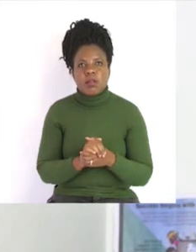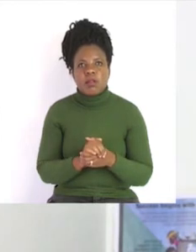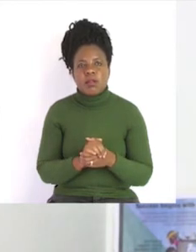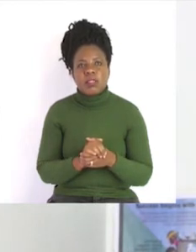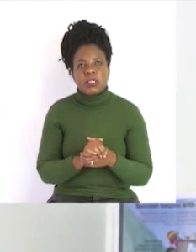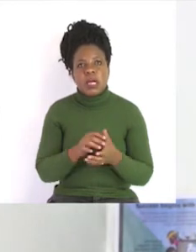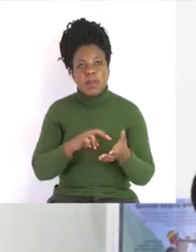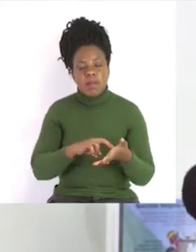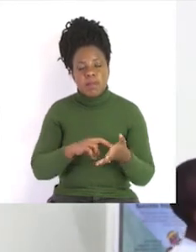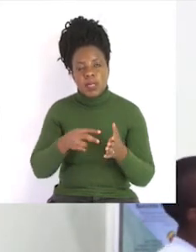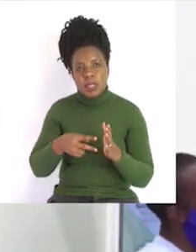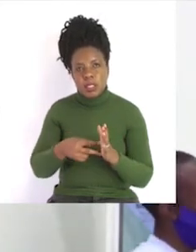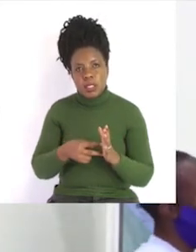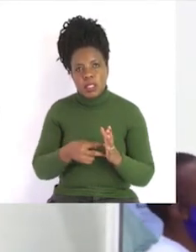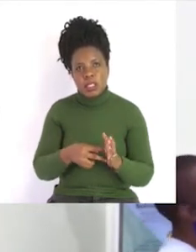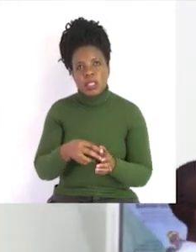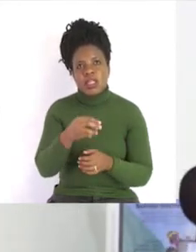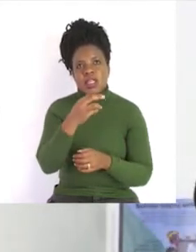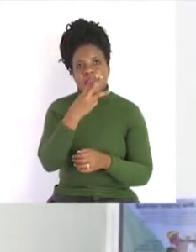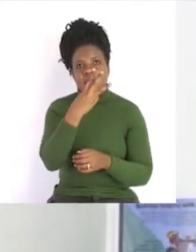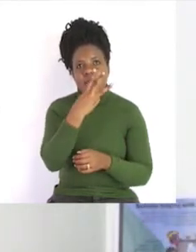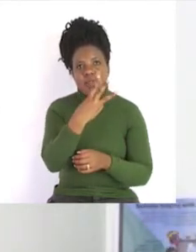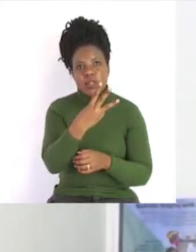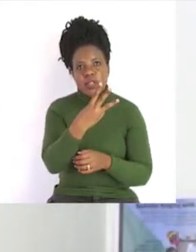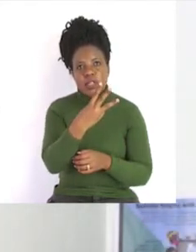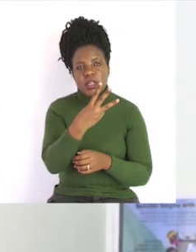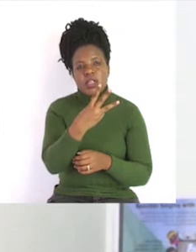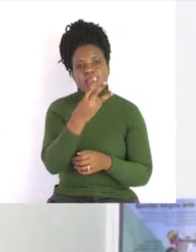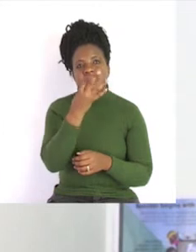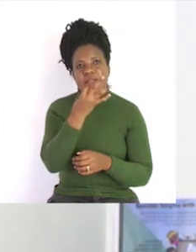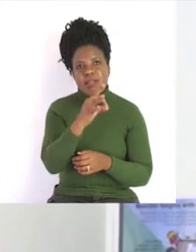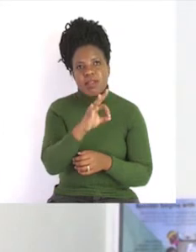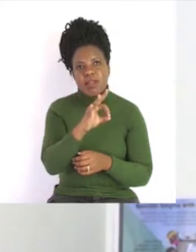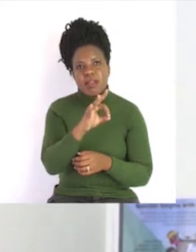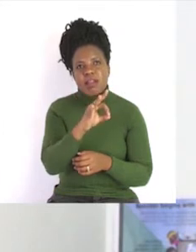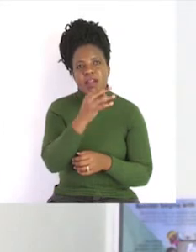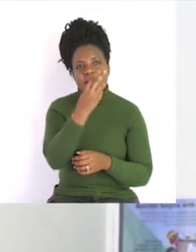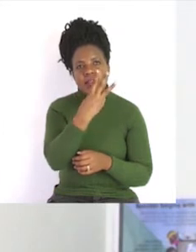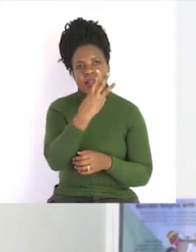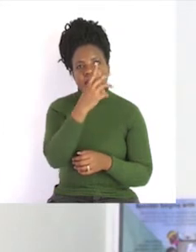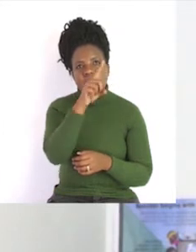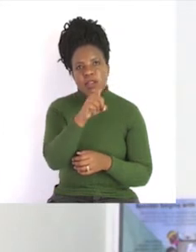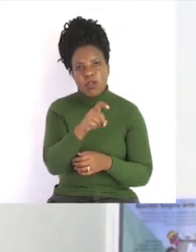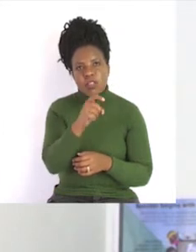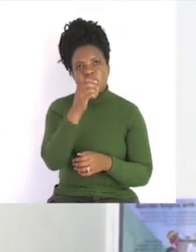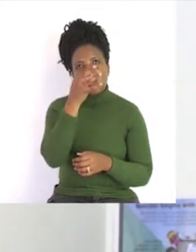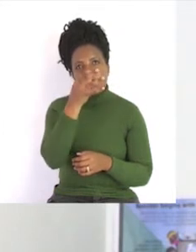So then I'm done. But the question is, which one is my final answer? This is my final answer, which